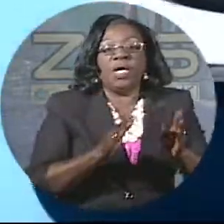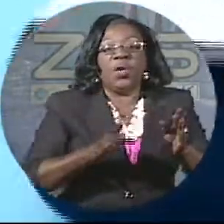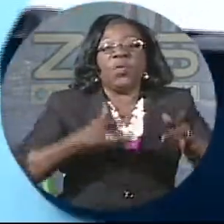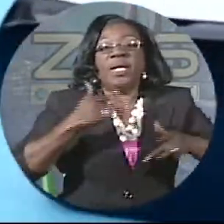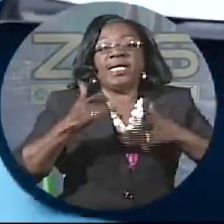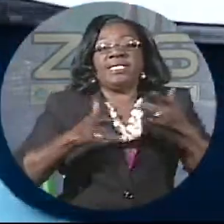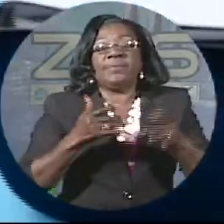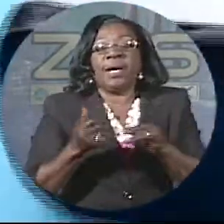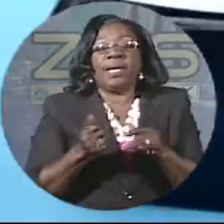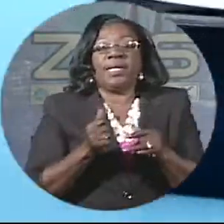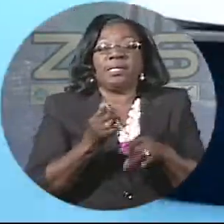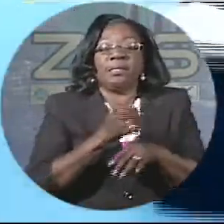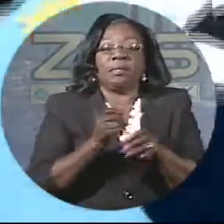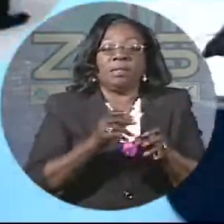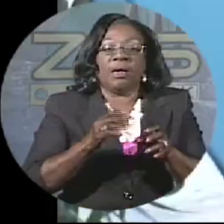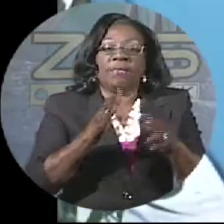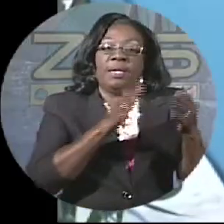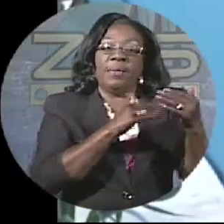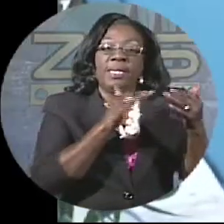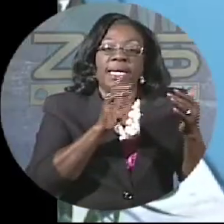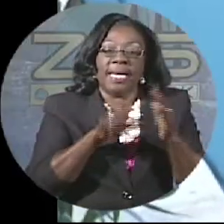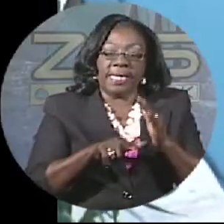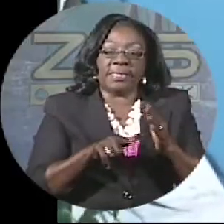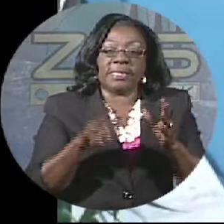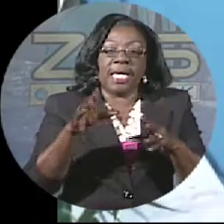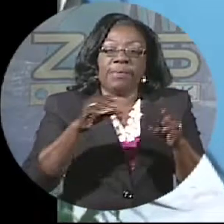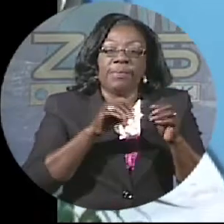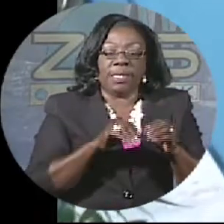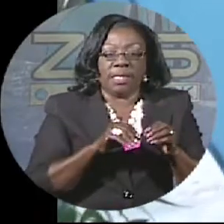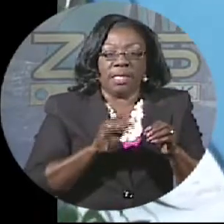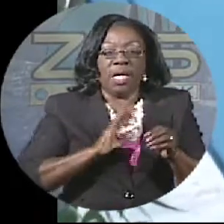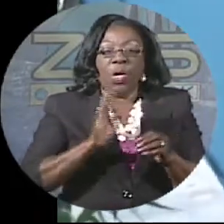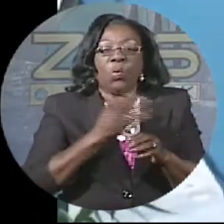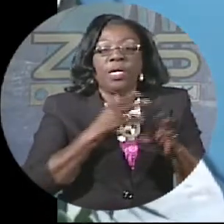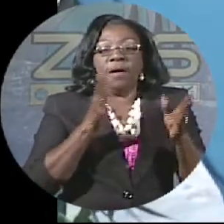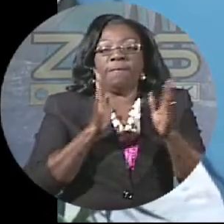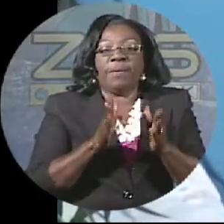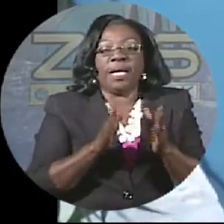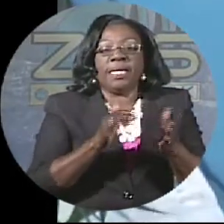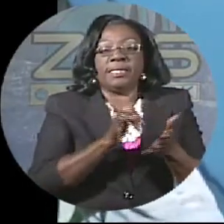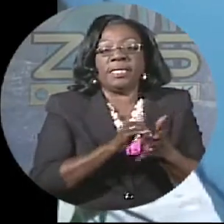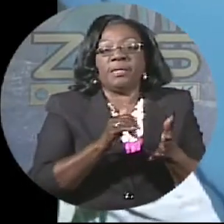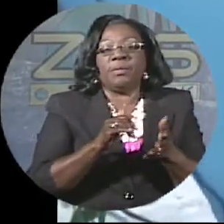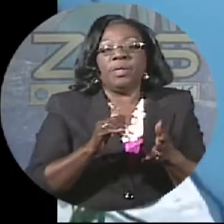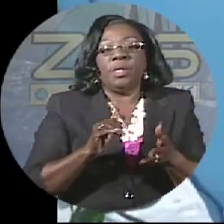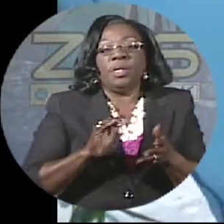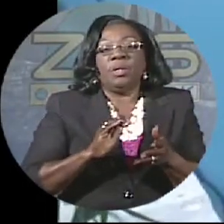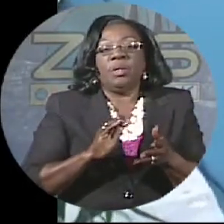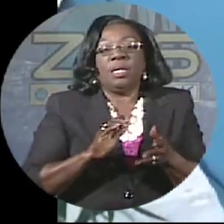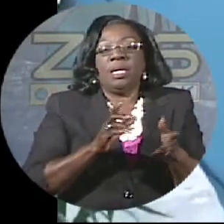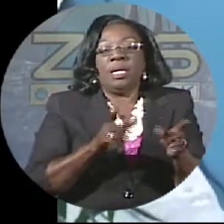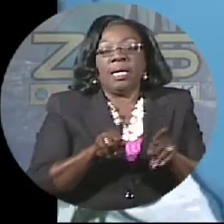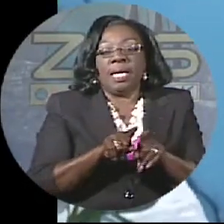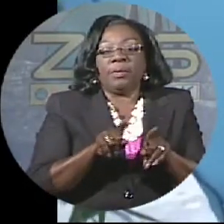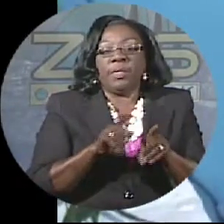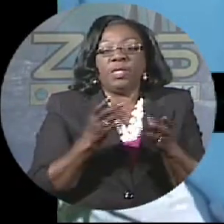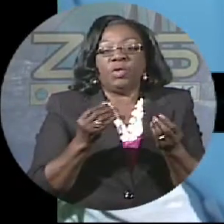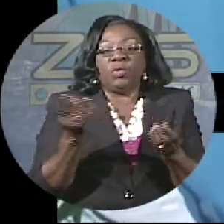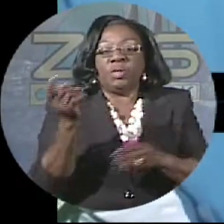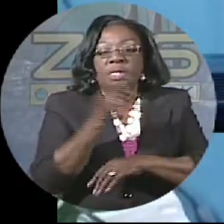have limitless capabilities. We have plans that, like we do today, you're going to be able to share